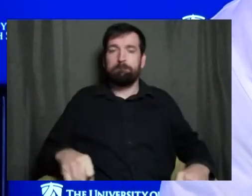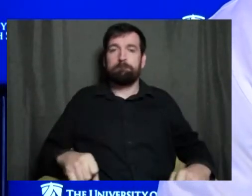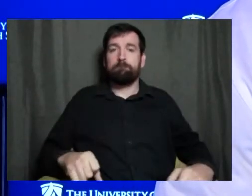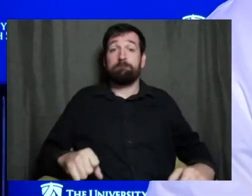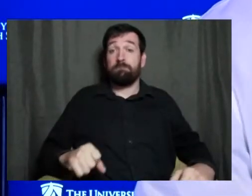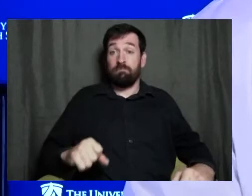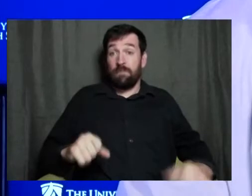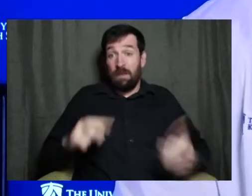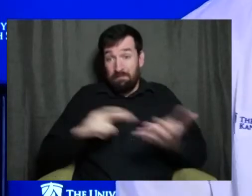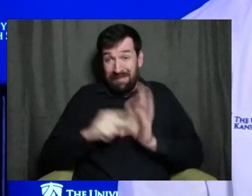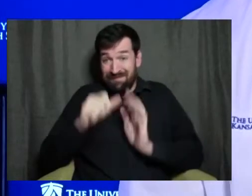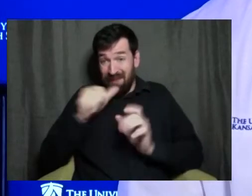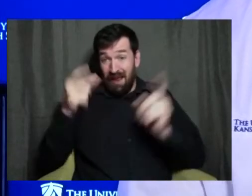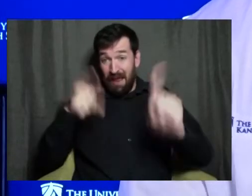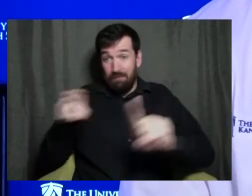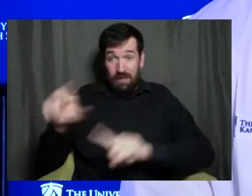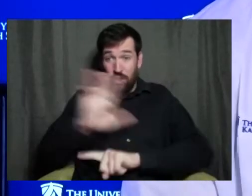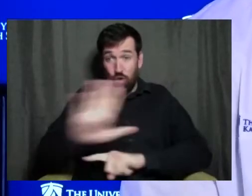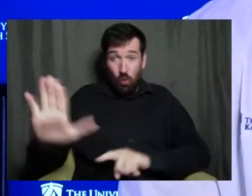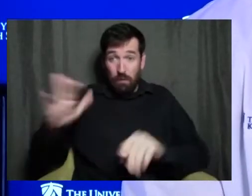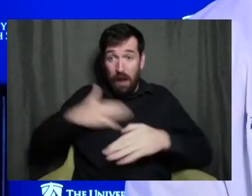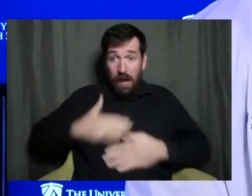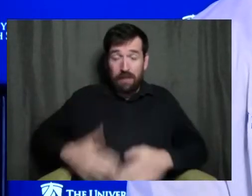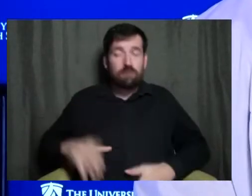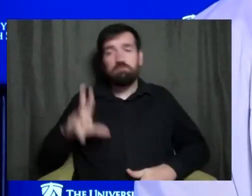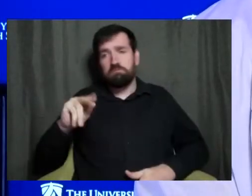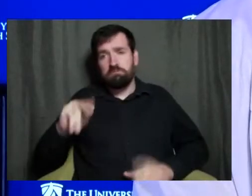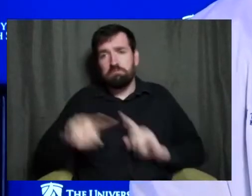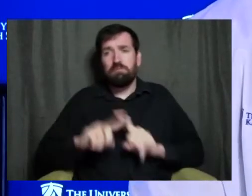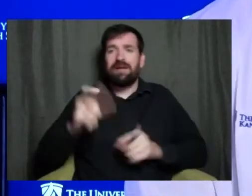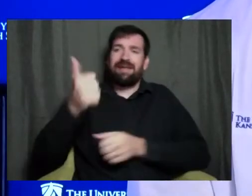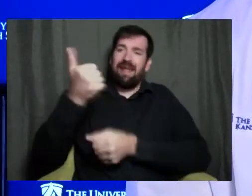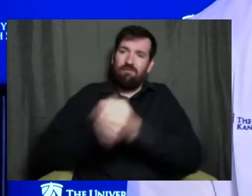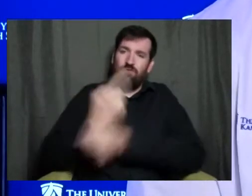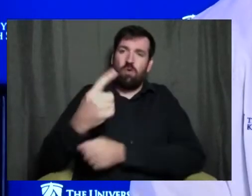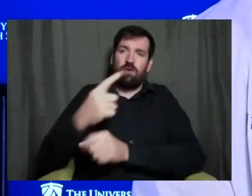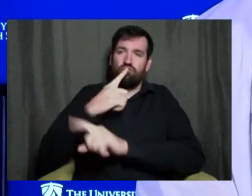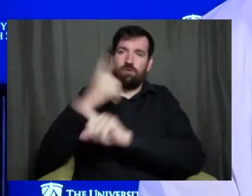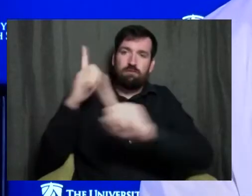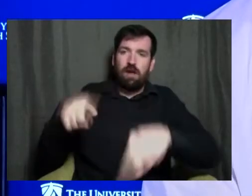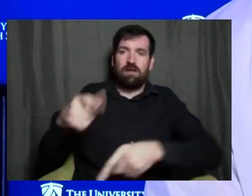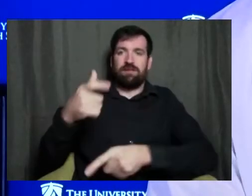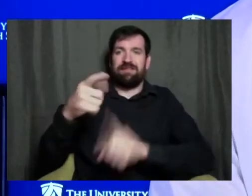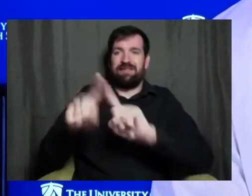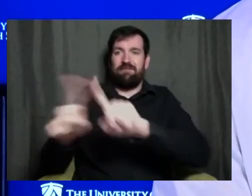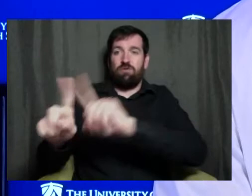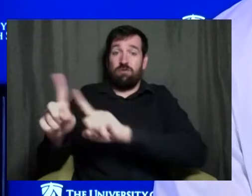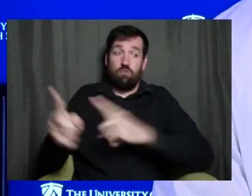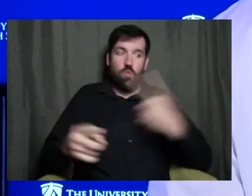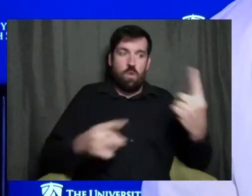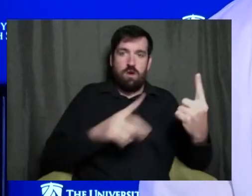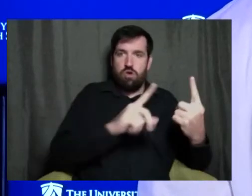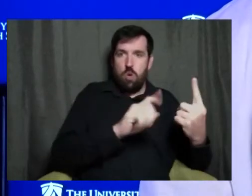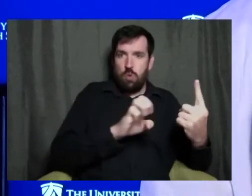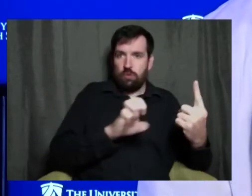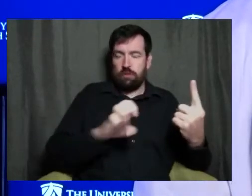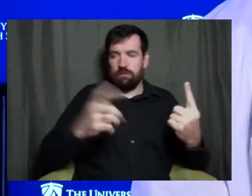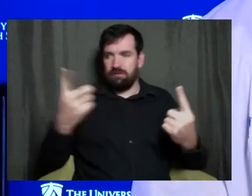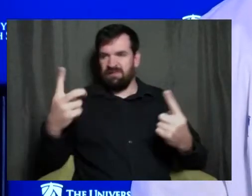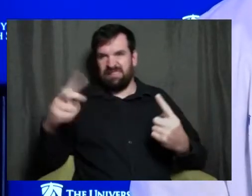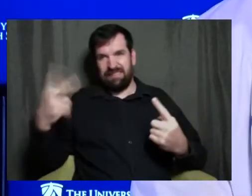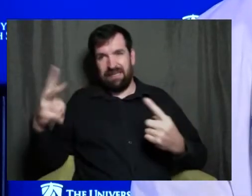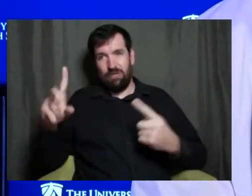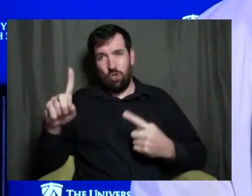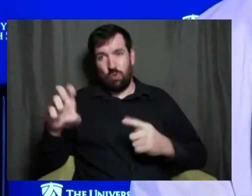your body, but again, everybody's reaction is different, even from one dose to another. But basically, when you are having